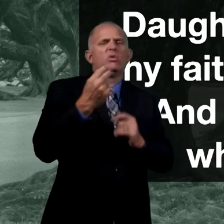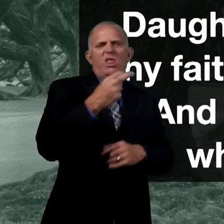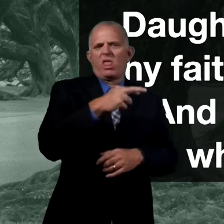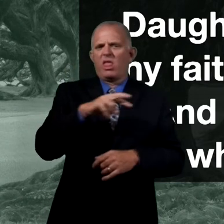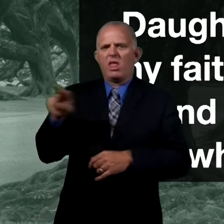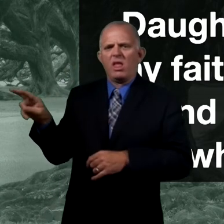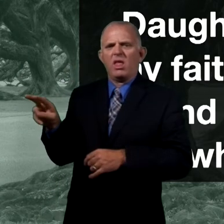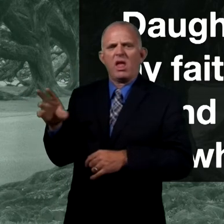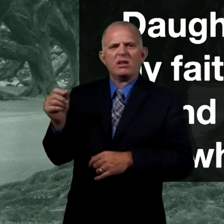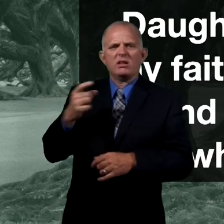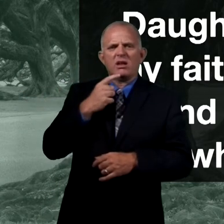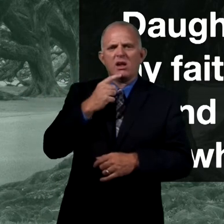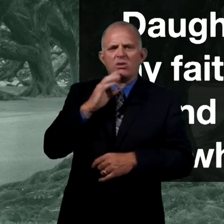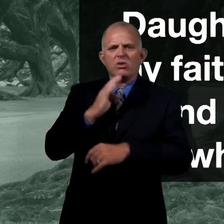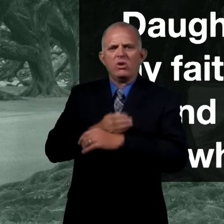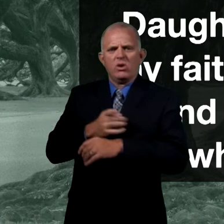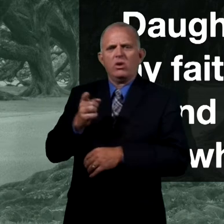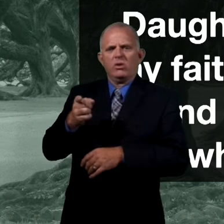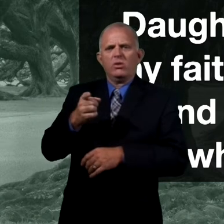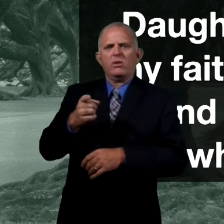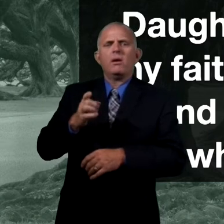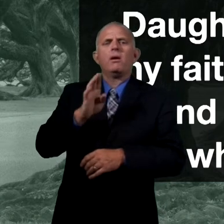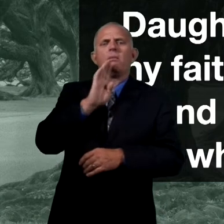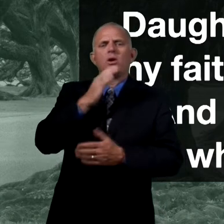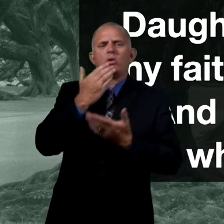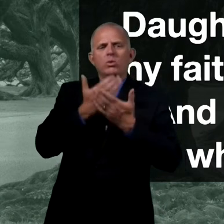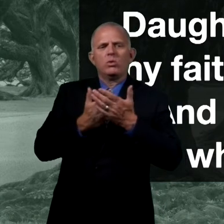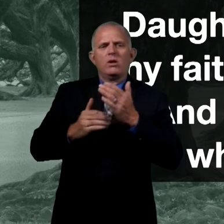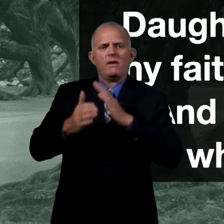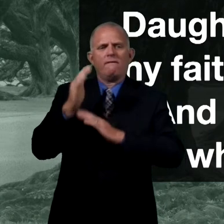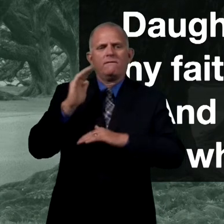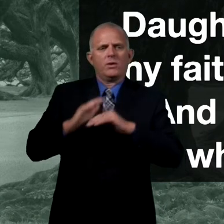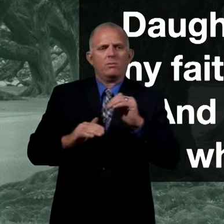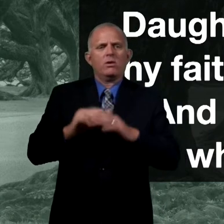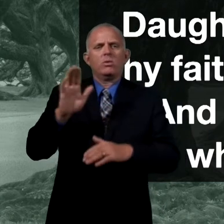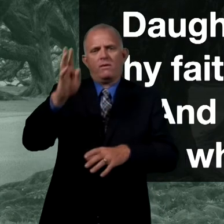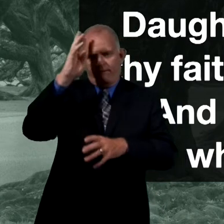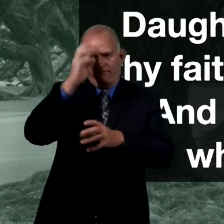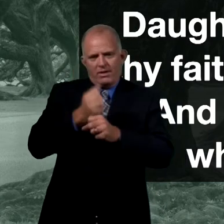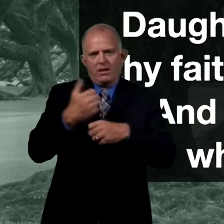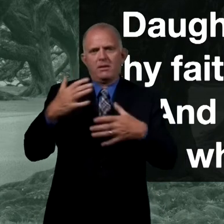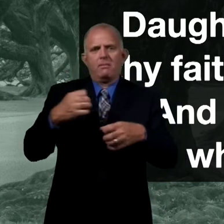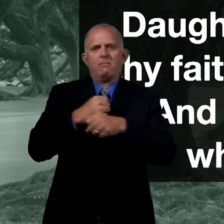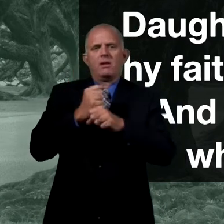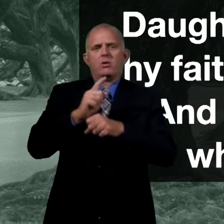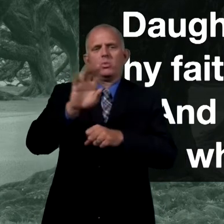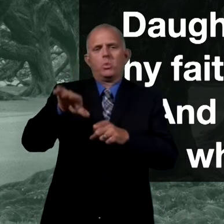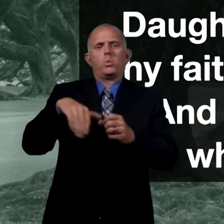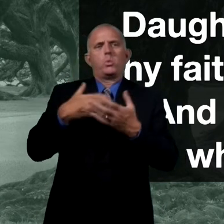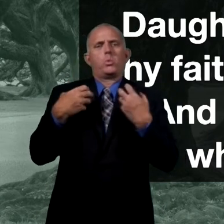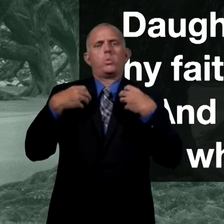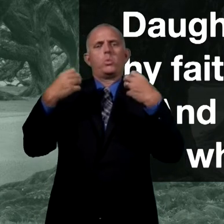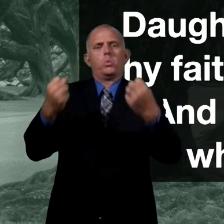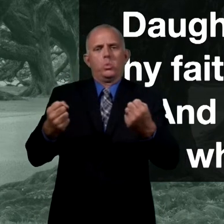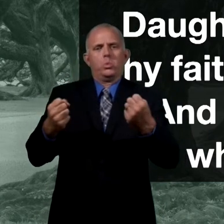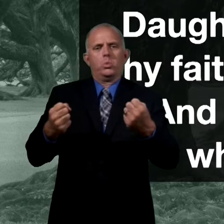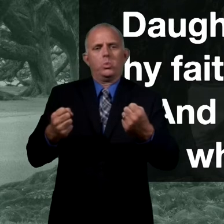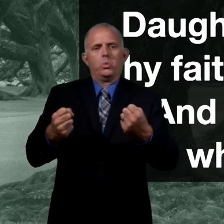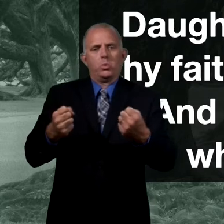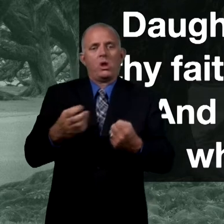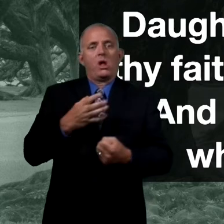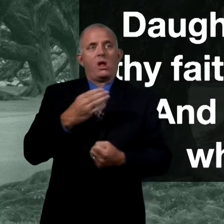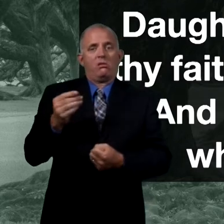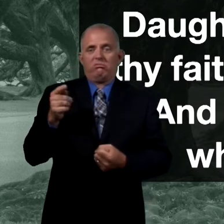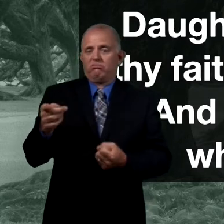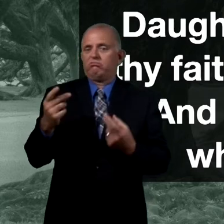daughter, be of good comfort. Thy faith hath made thee whole. And the woman was made whole